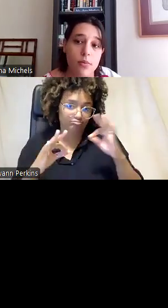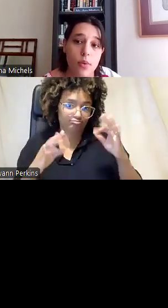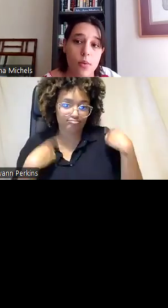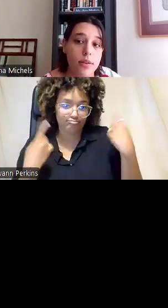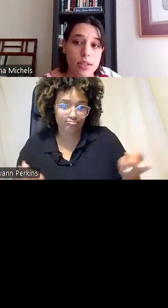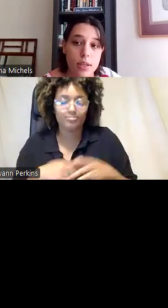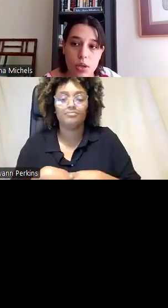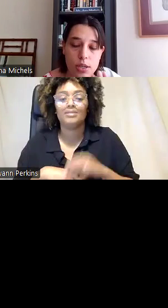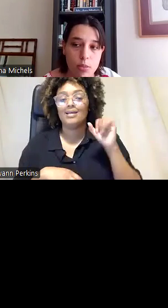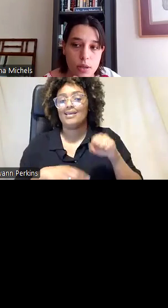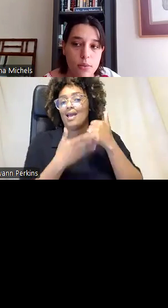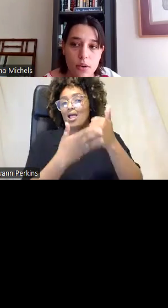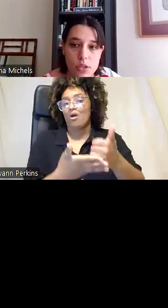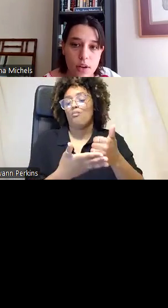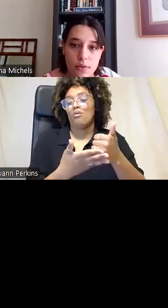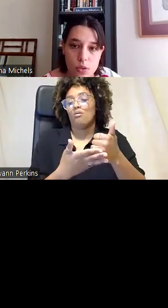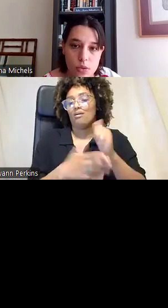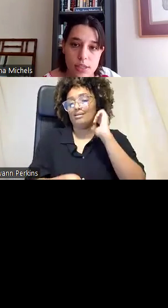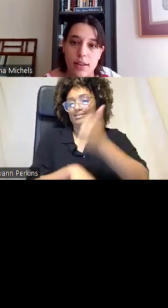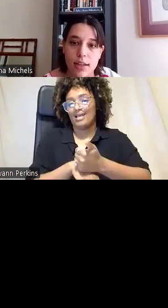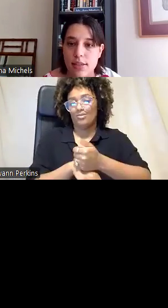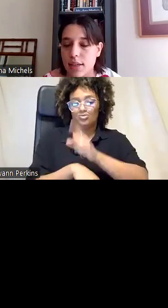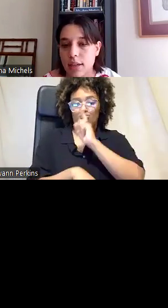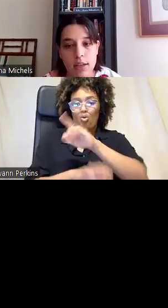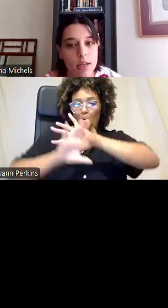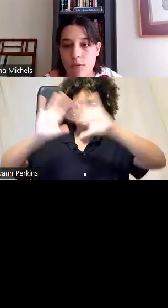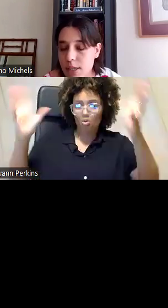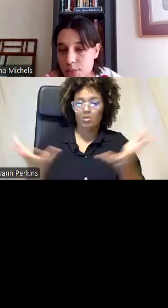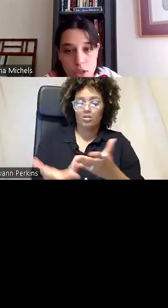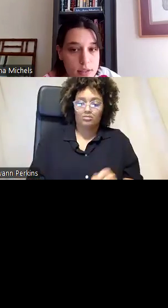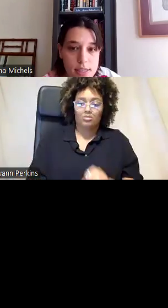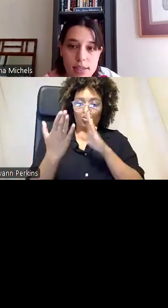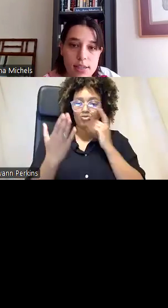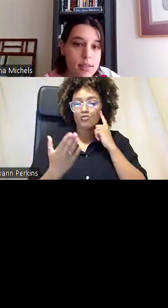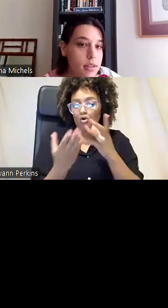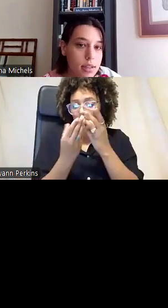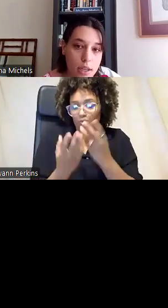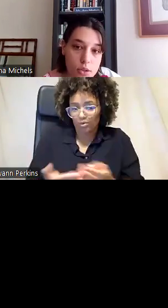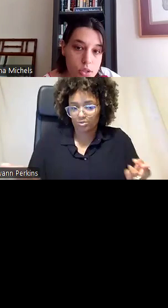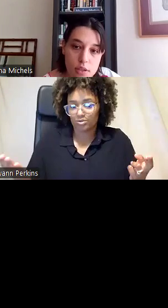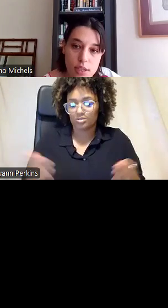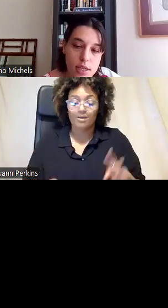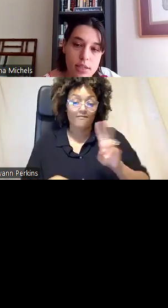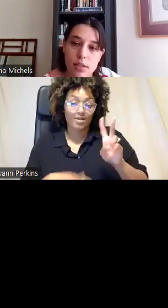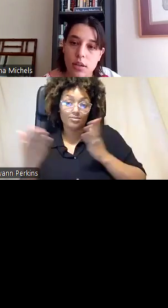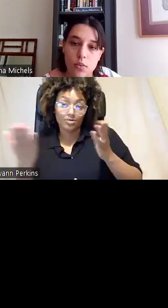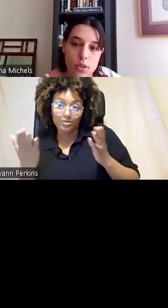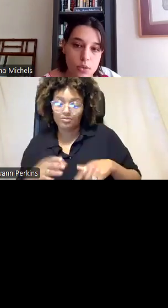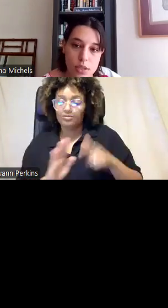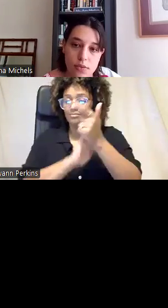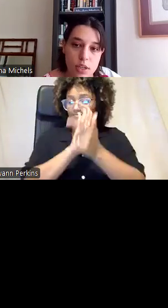a more well-rounded community support network for survivors who are seeking things like victim services, legal